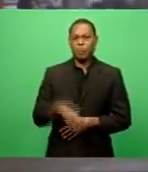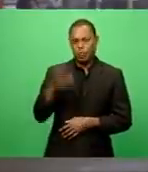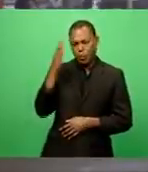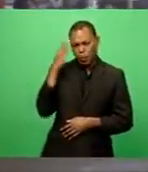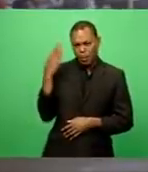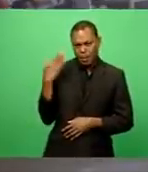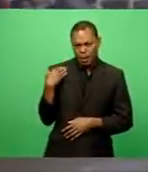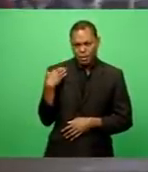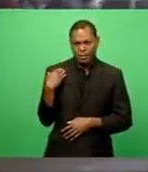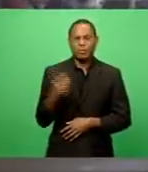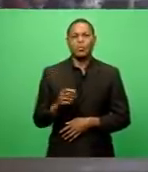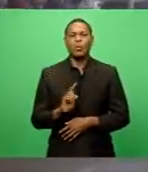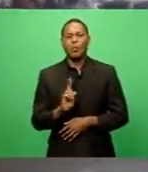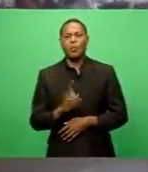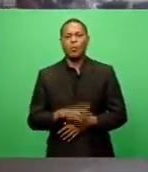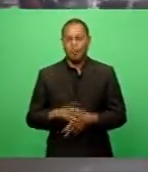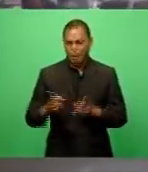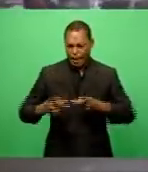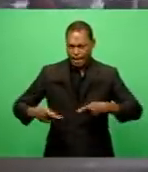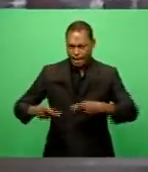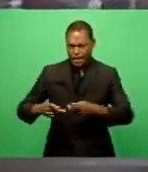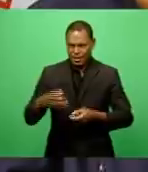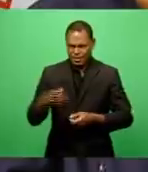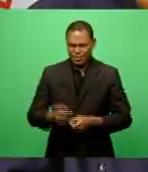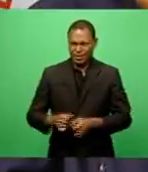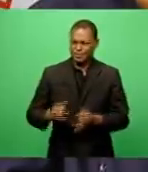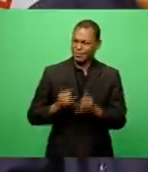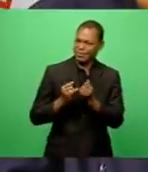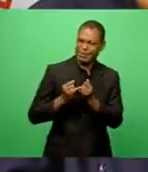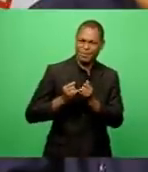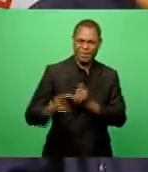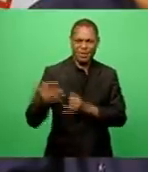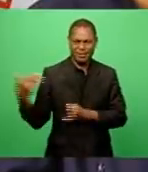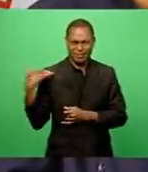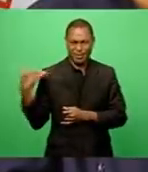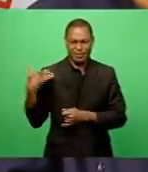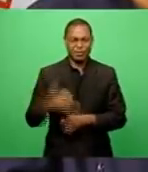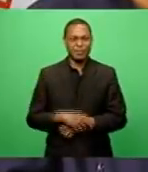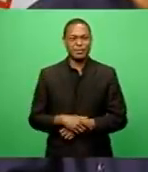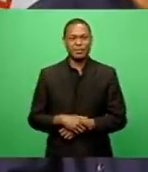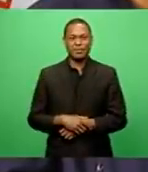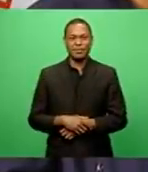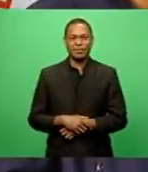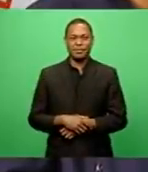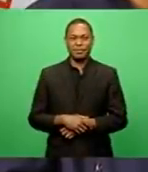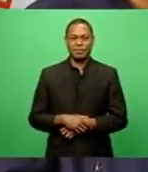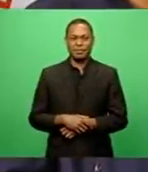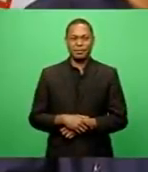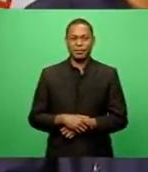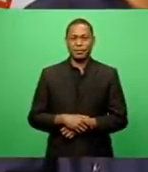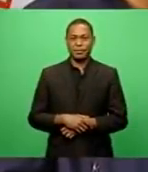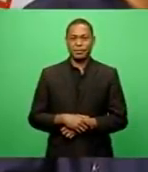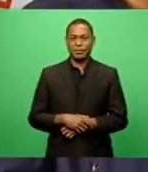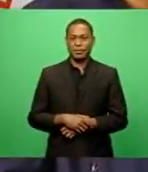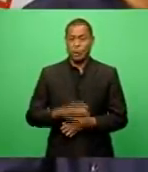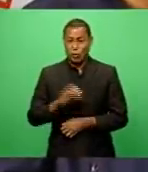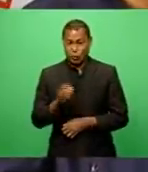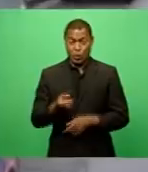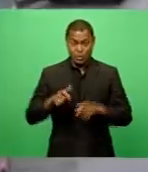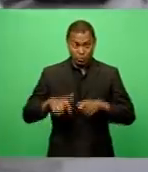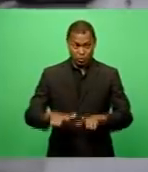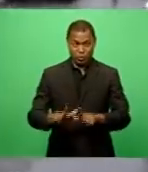locations which have been severely affected by Tropical Cyclone Yasa. And as I'd mentioned, the public transport can also now